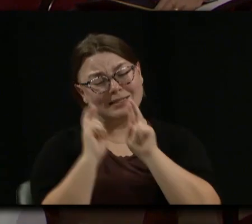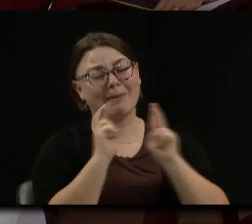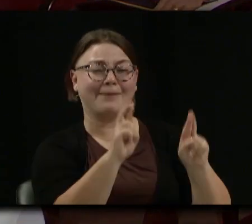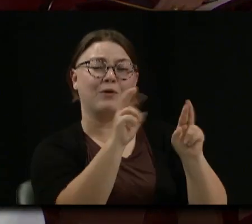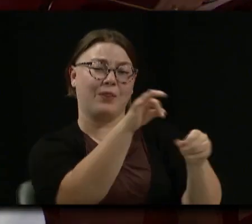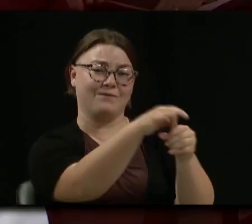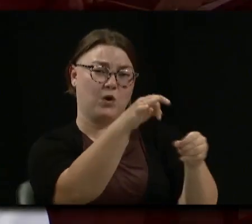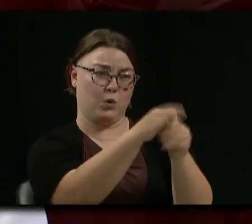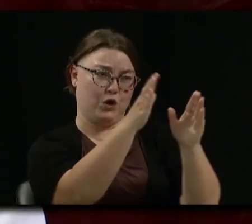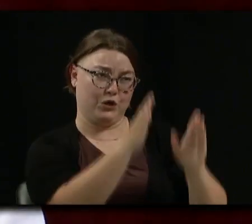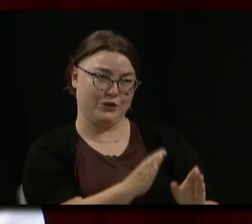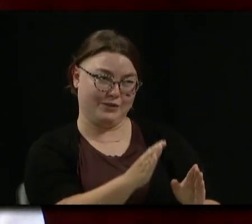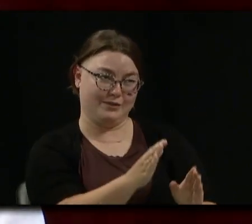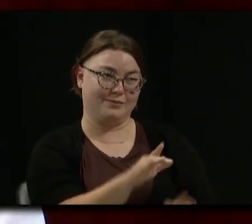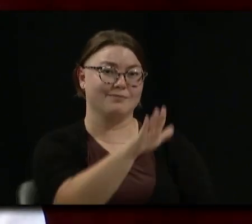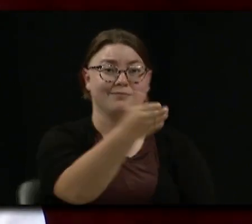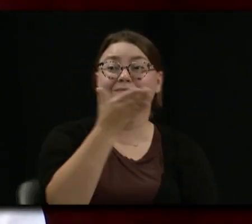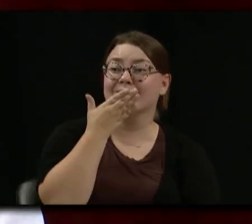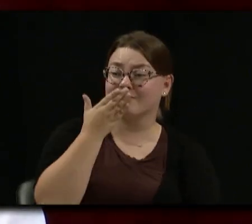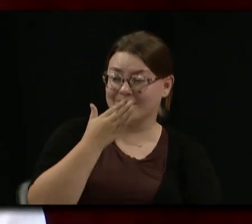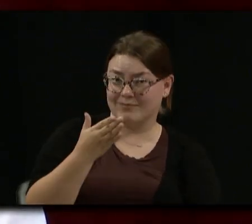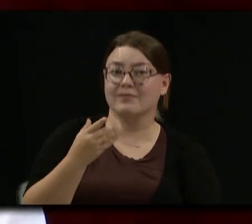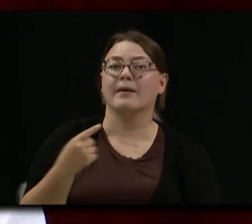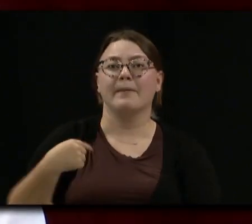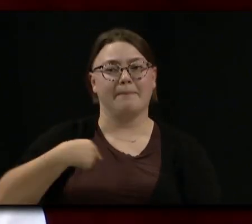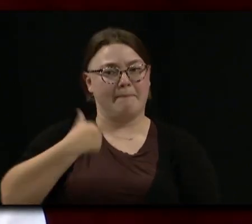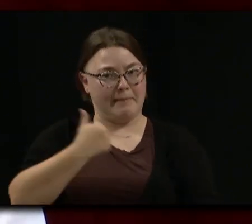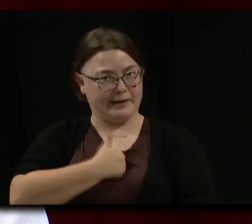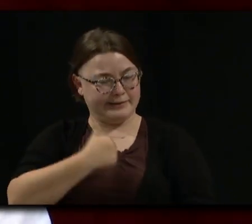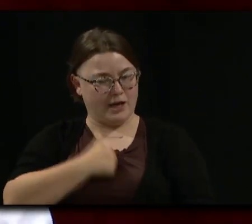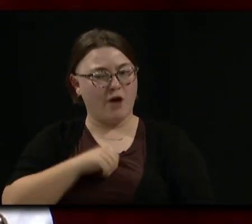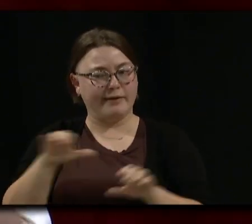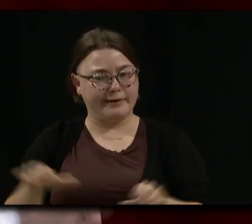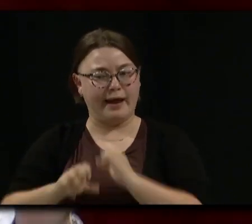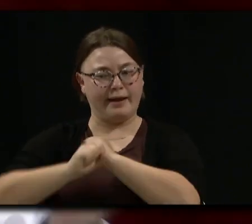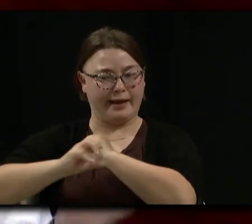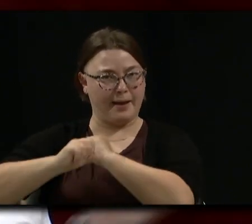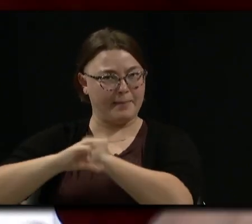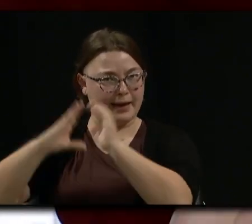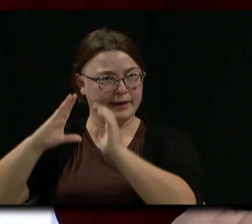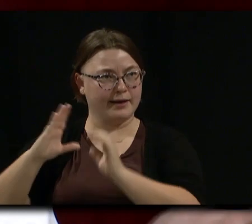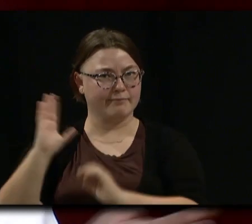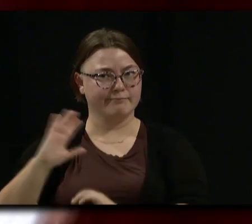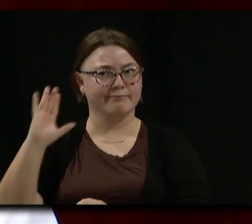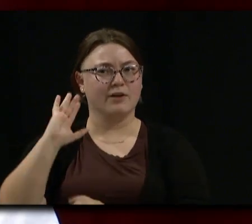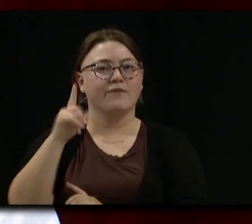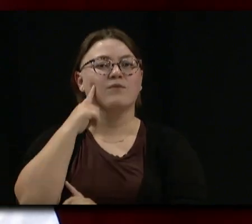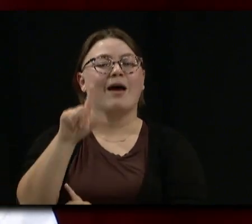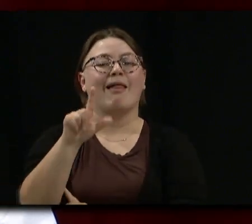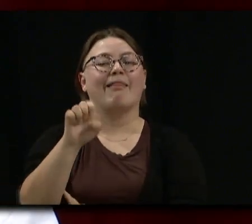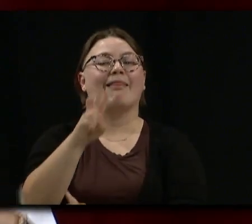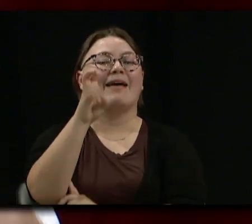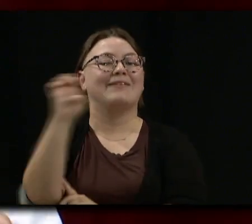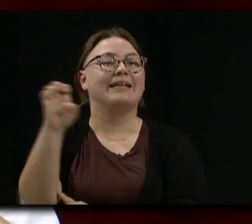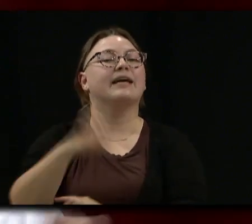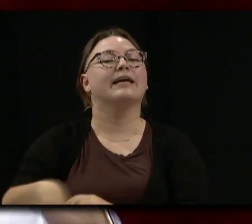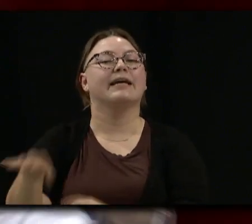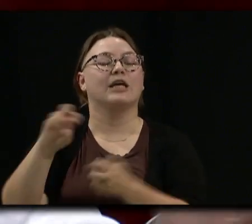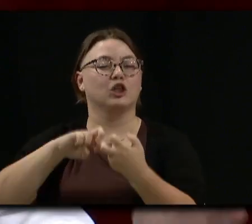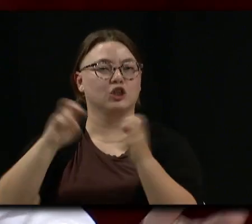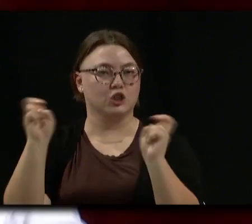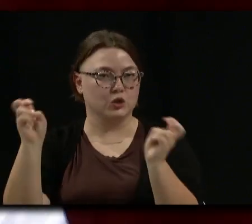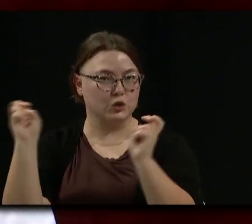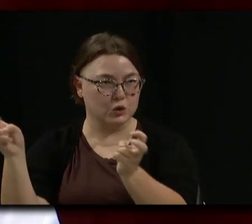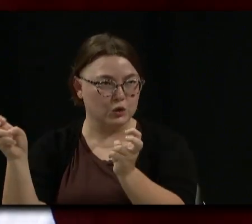I was one of those campaigners at one time, support of a levy issue, and so I definitely sat at